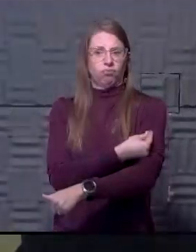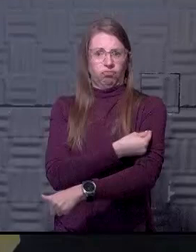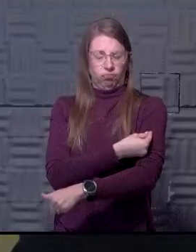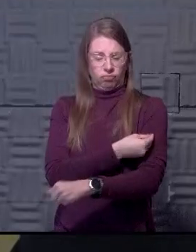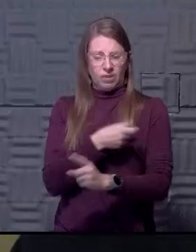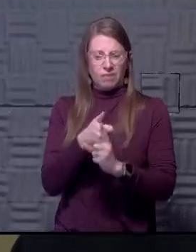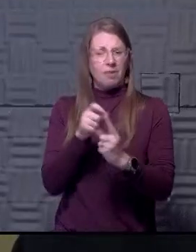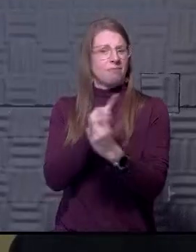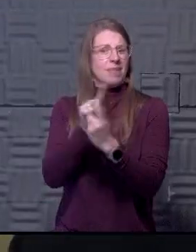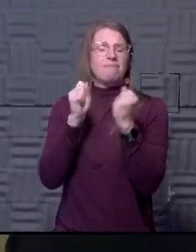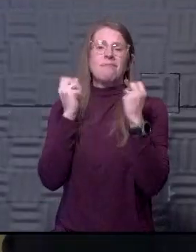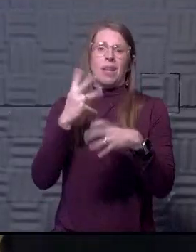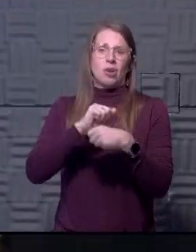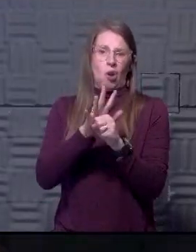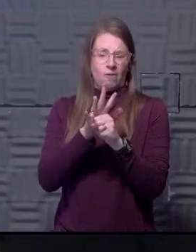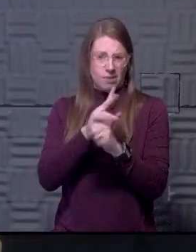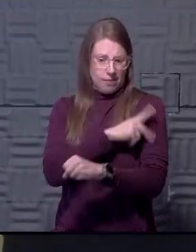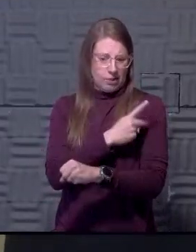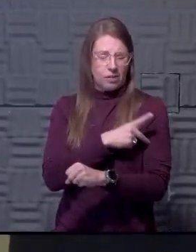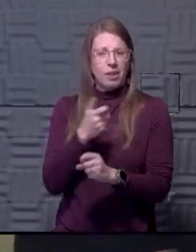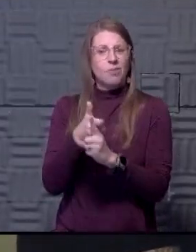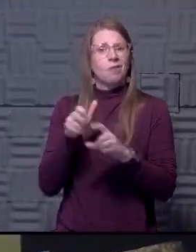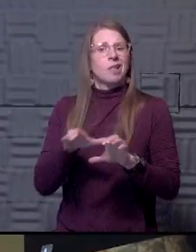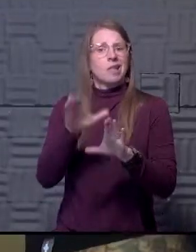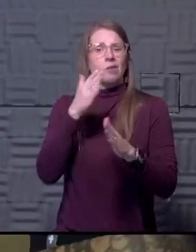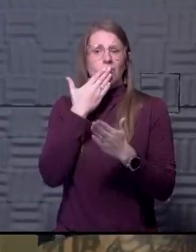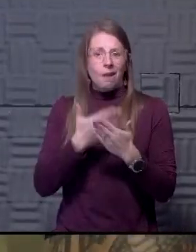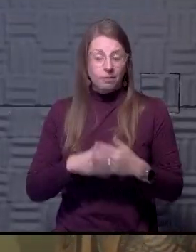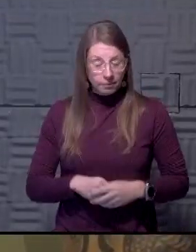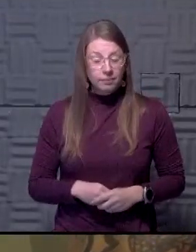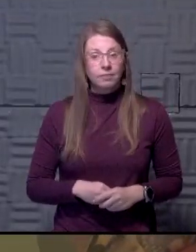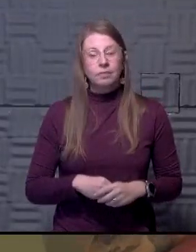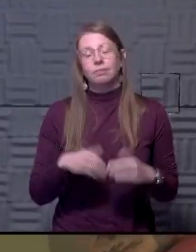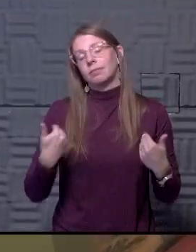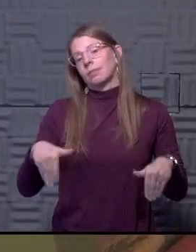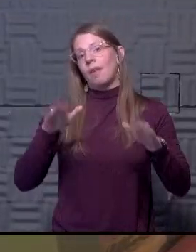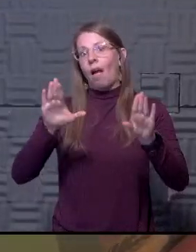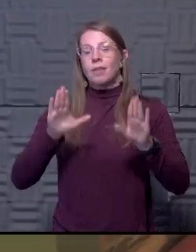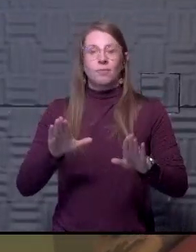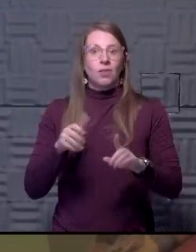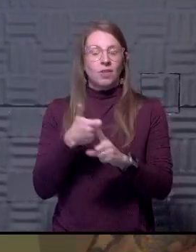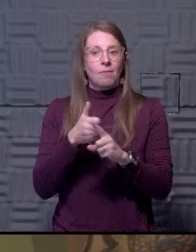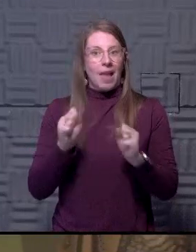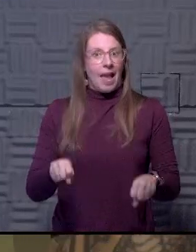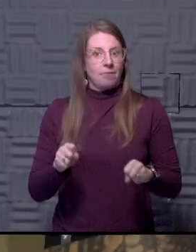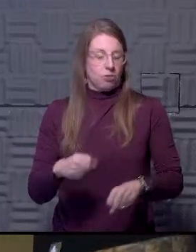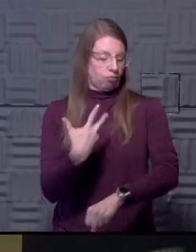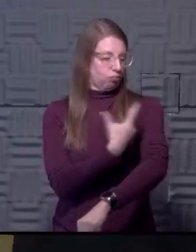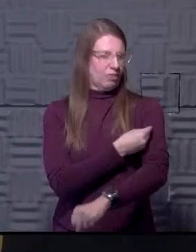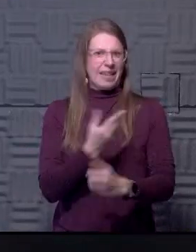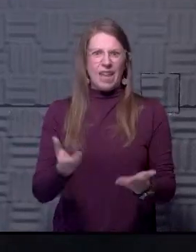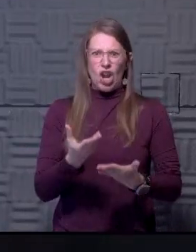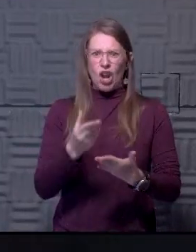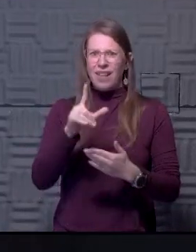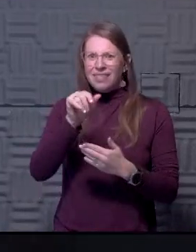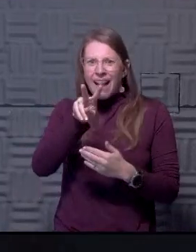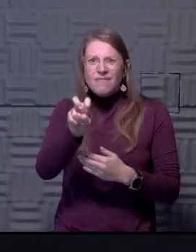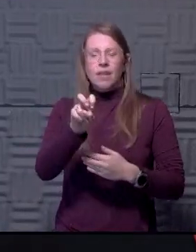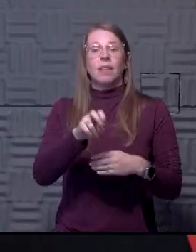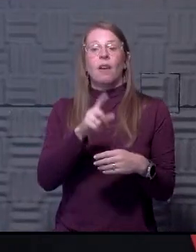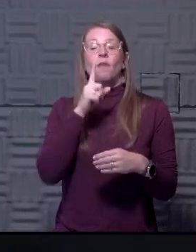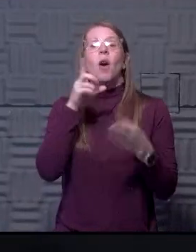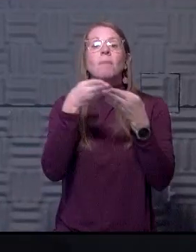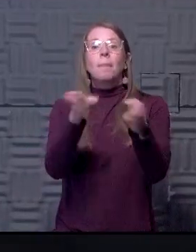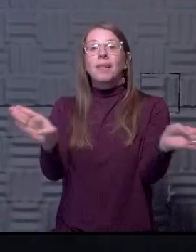who sees a lot of COVID patients, and he did well. And All right, well, that's pretty awesome that you've been able to get that vaccine right here on the air. So for our